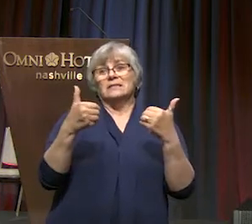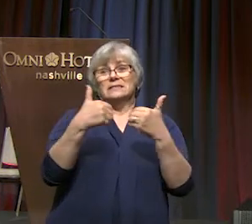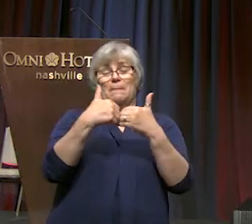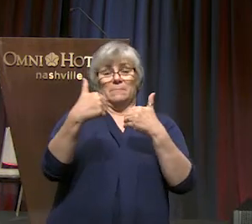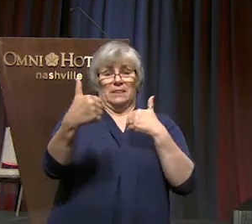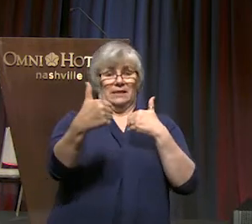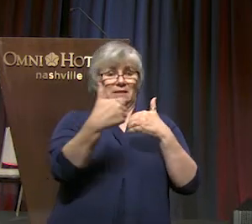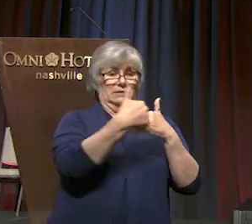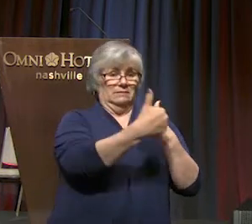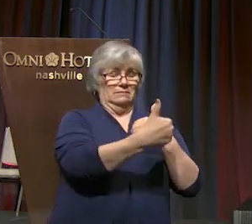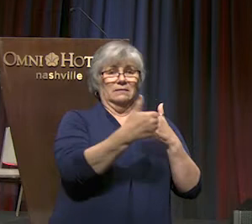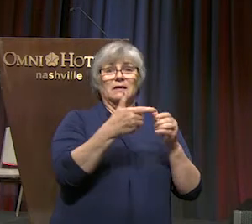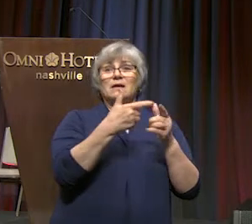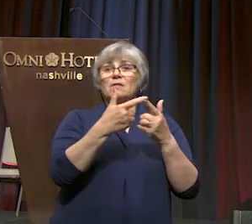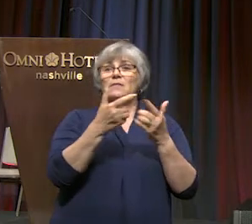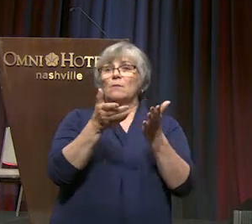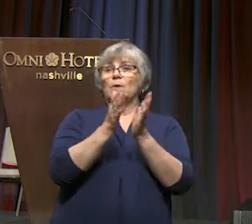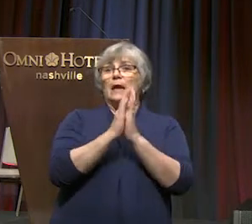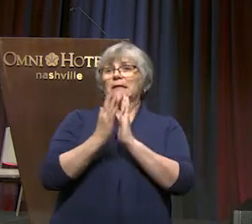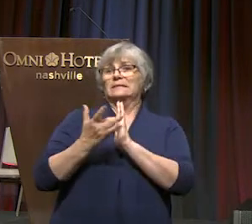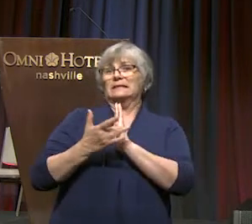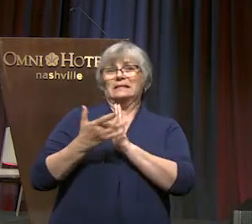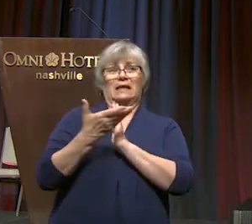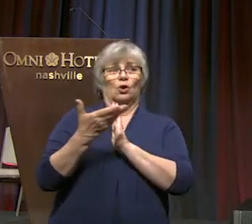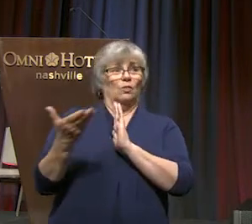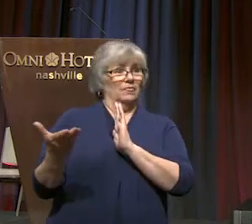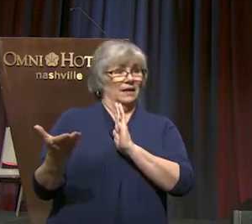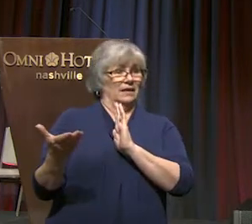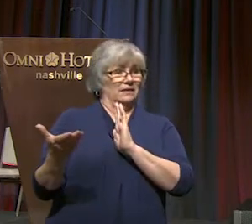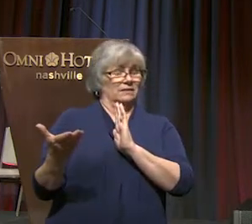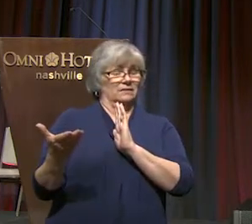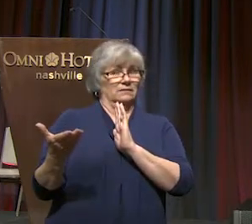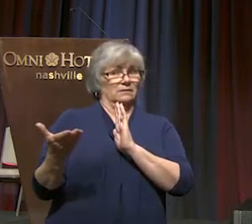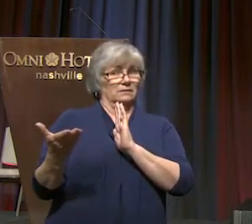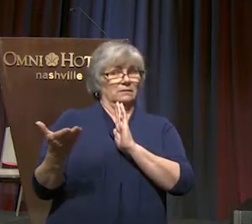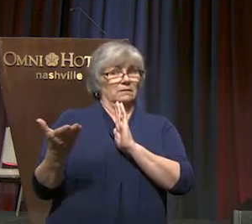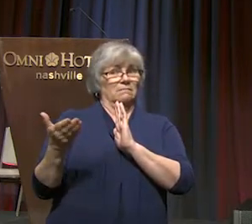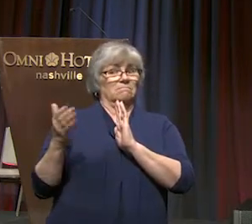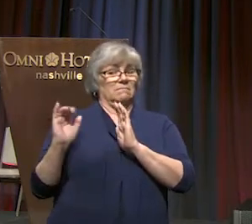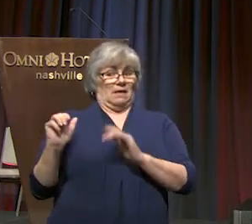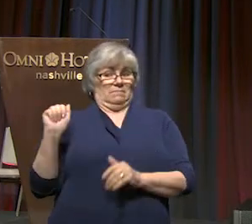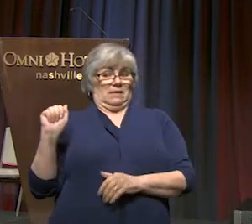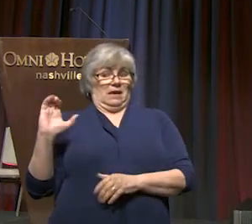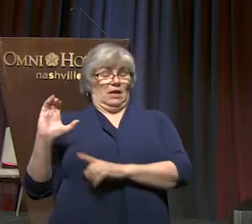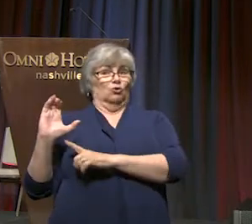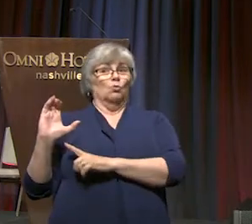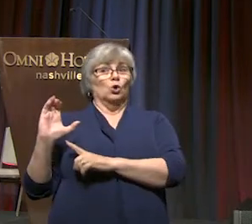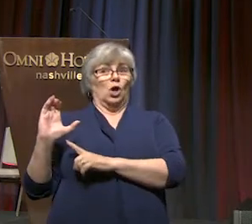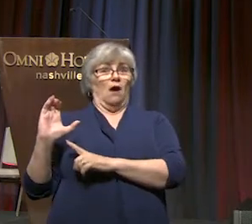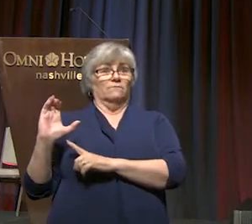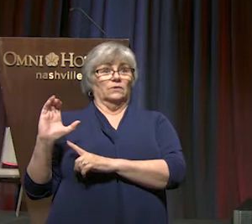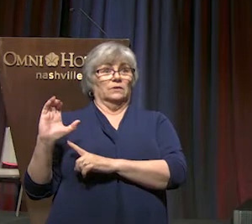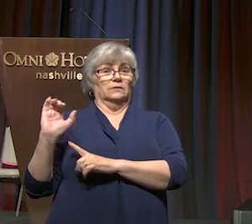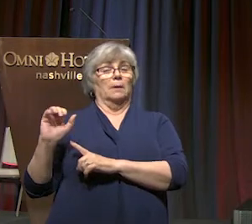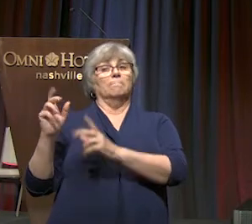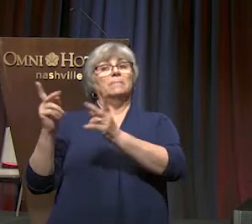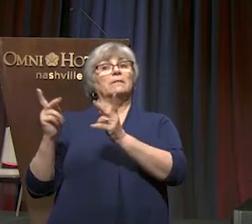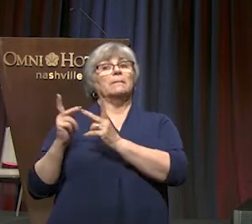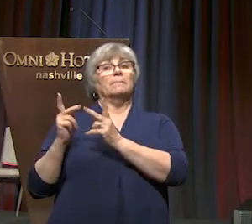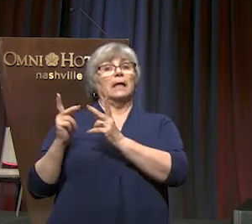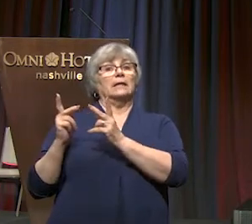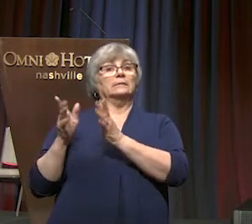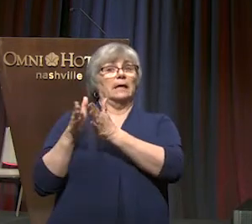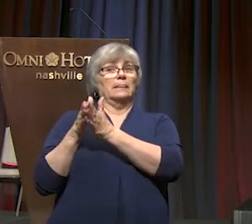we ask the very technical thing that the annual conference be the place where the